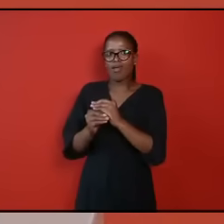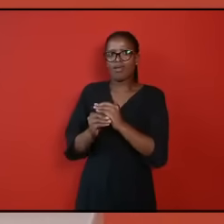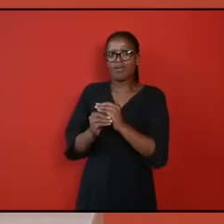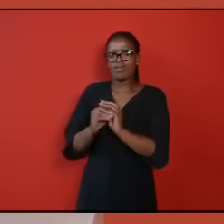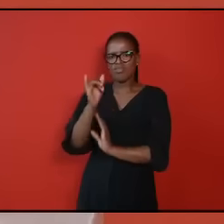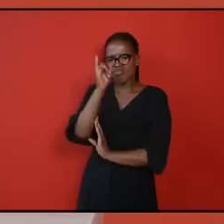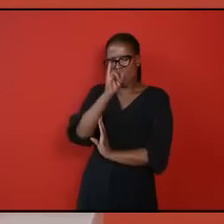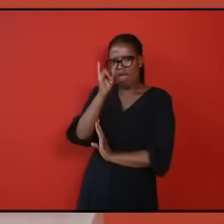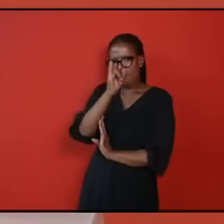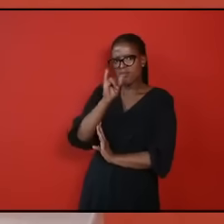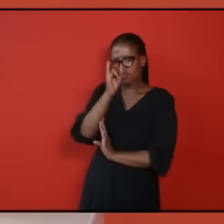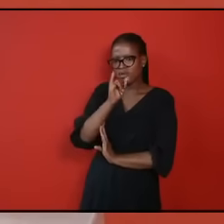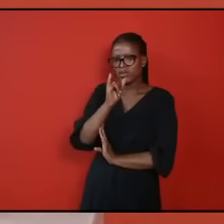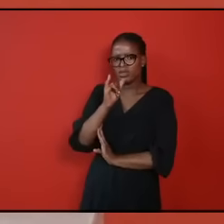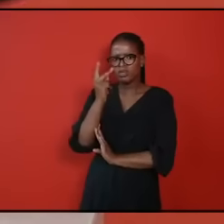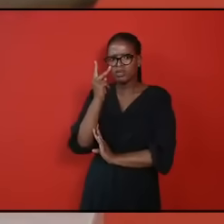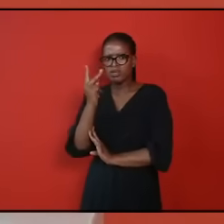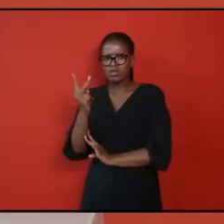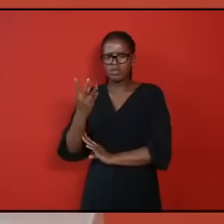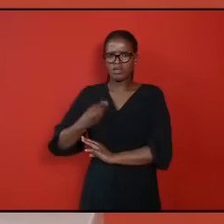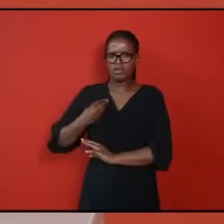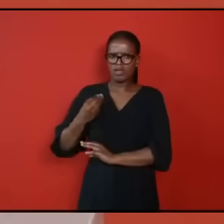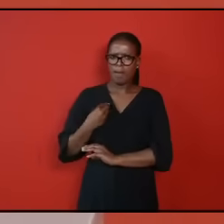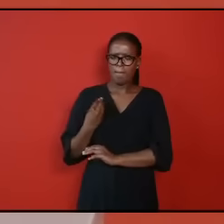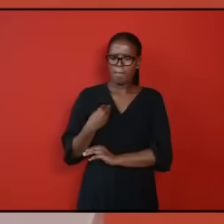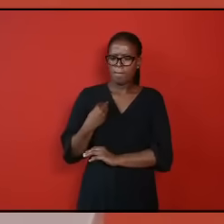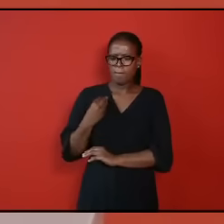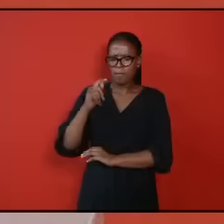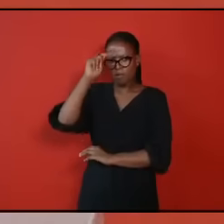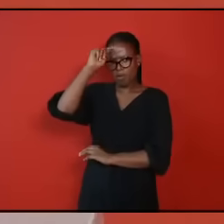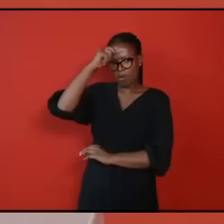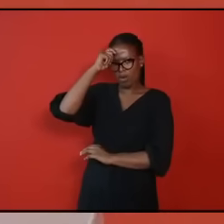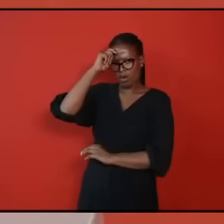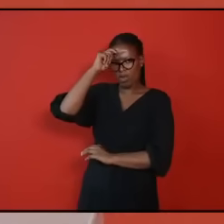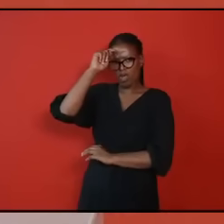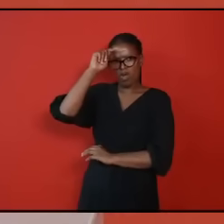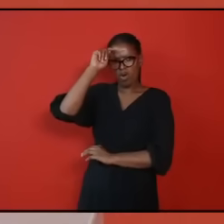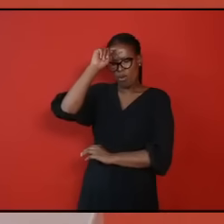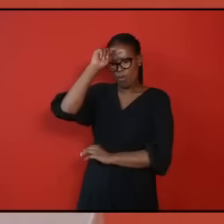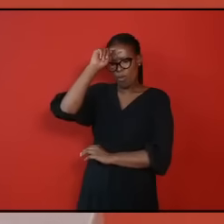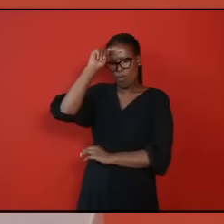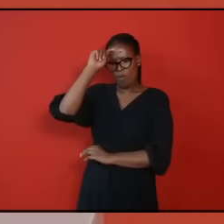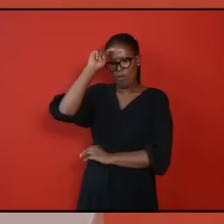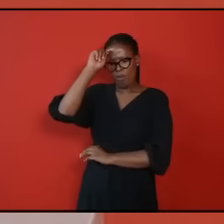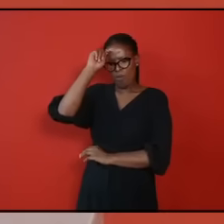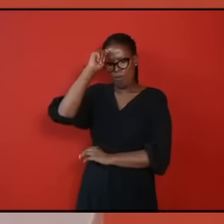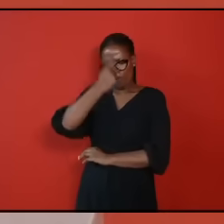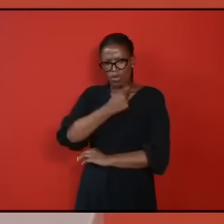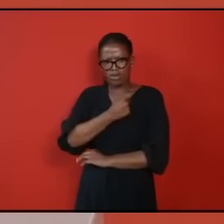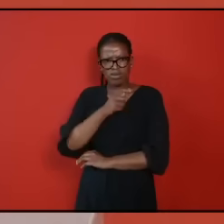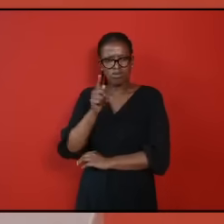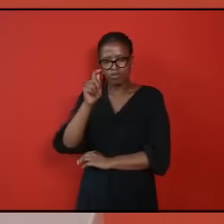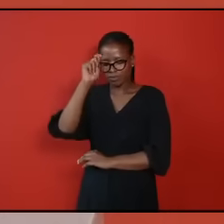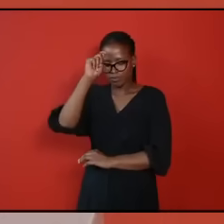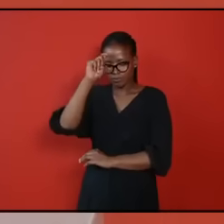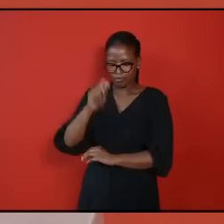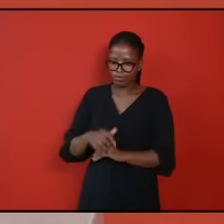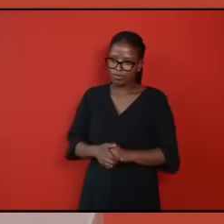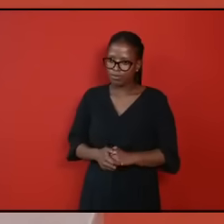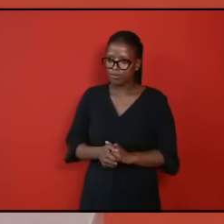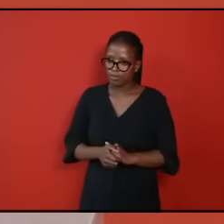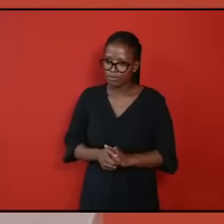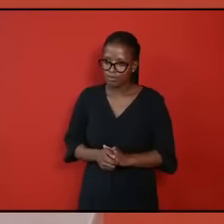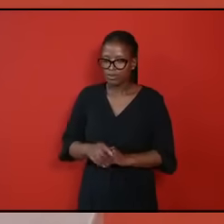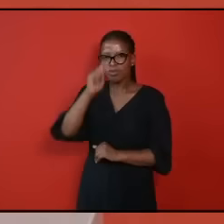Crime. Look at that young boy who was hijacking was it Uber? Uber in Western